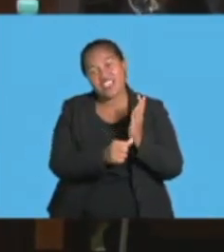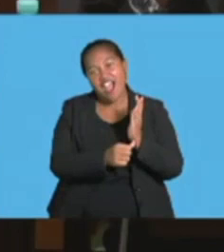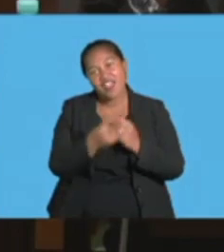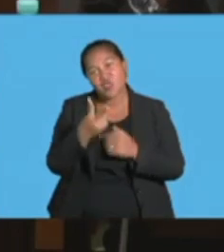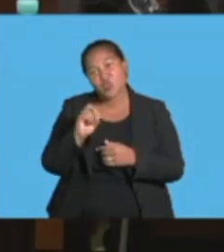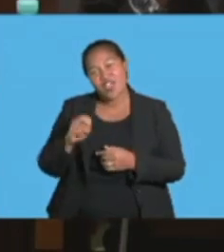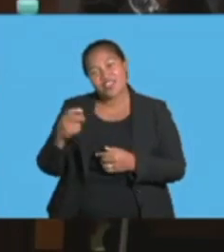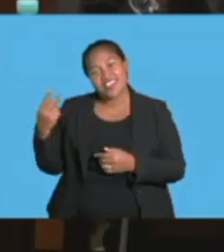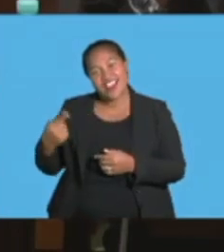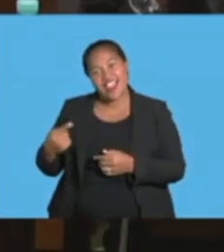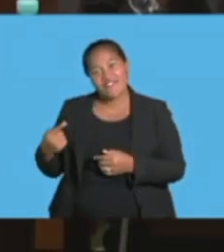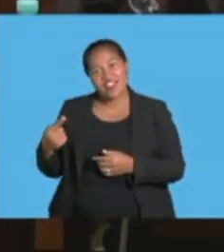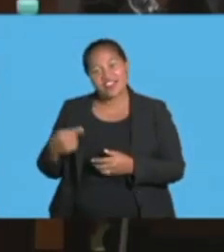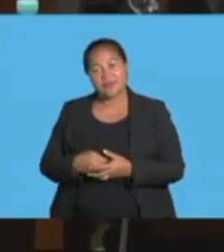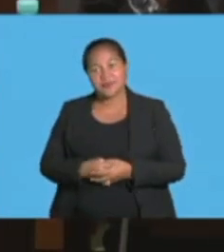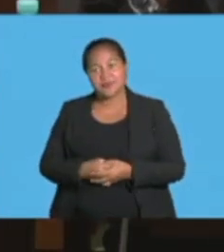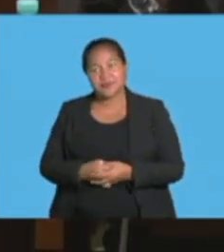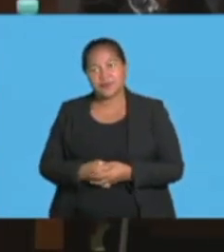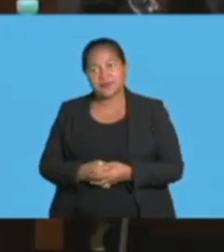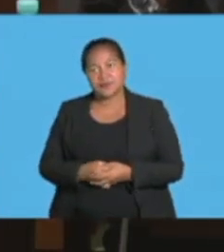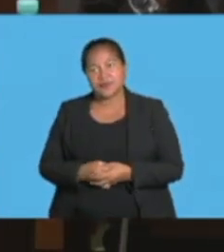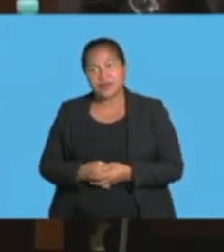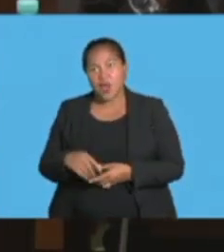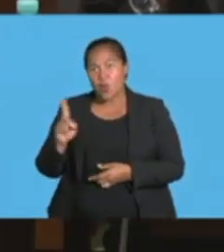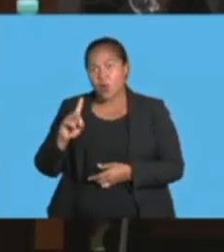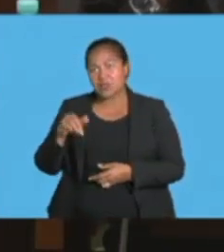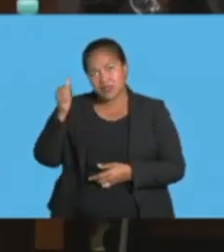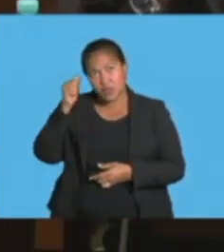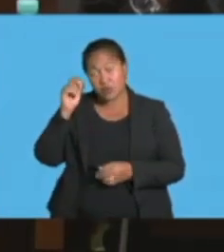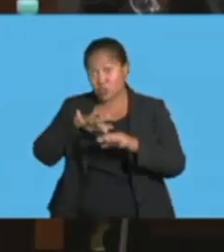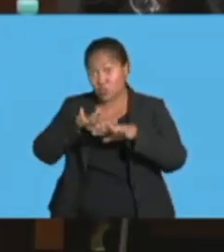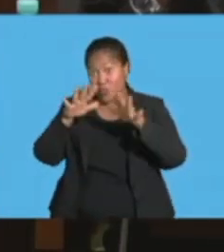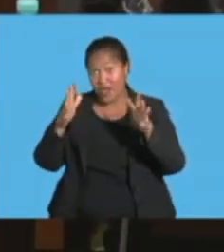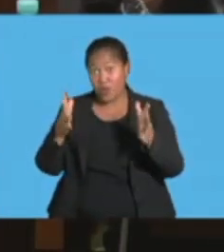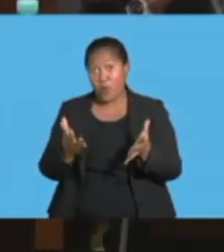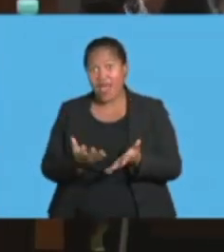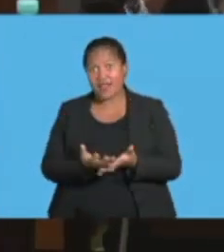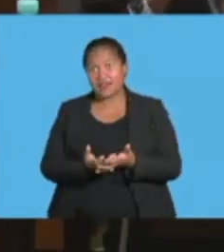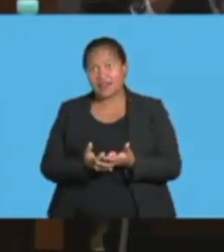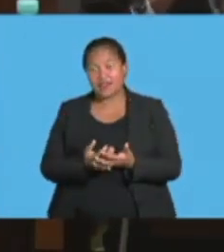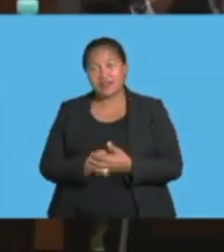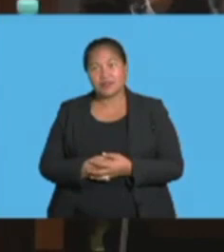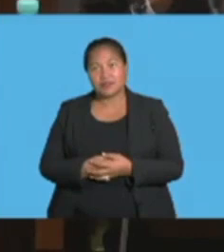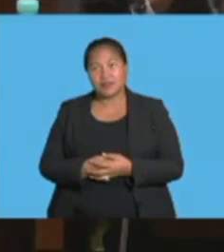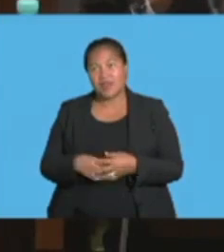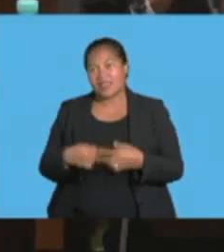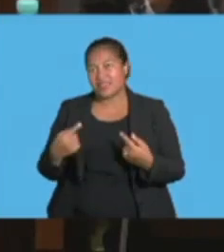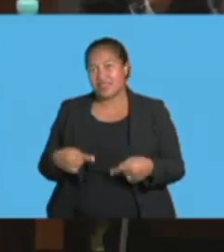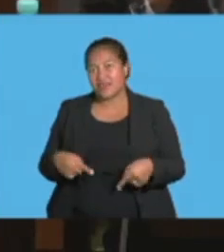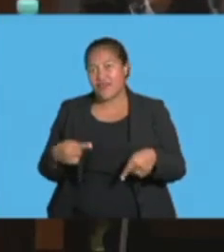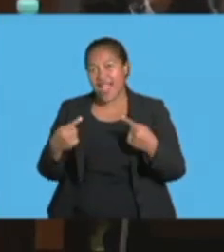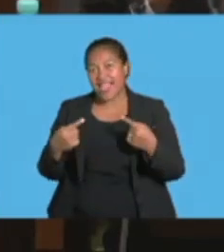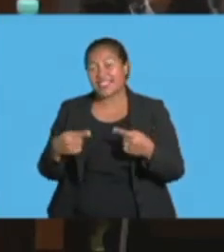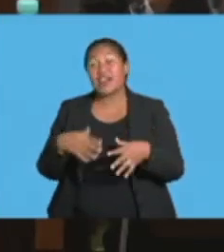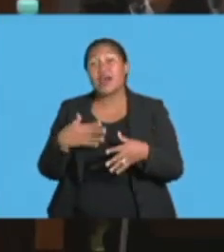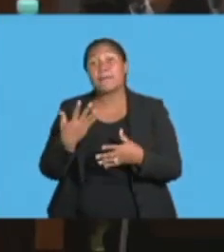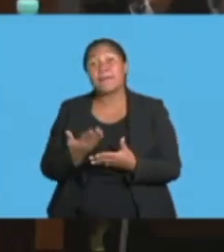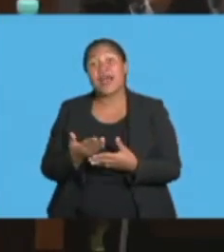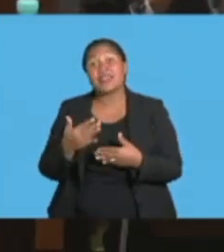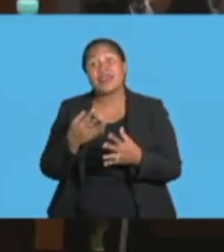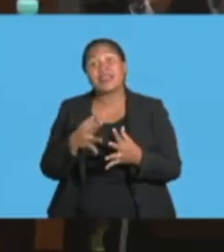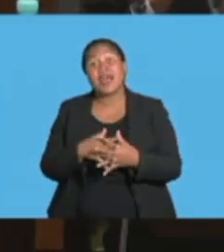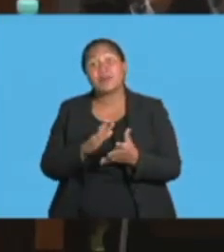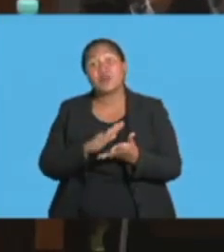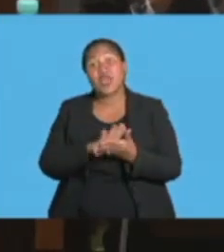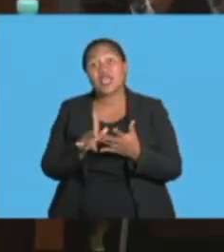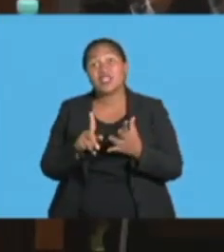2011. What is now known globally is a fight right across the world headed by the WHO on what